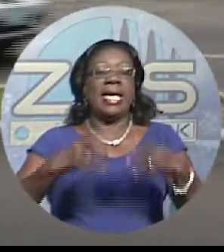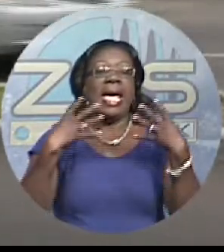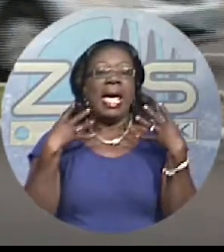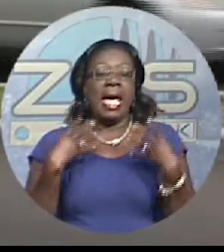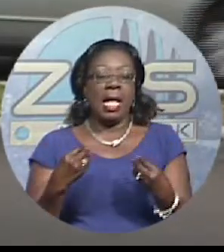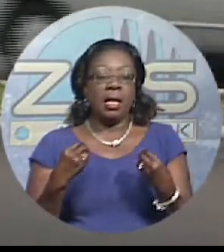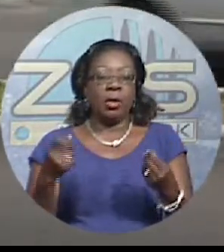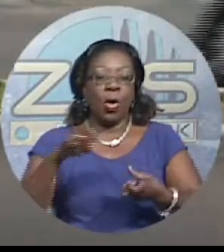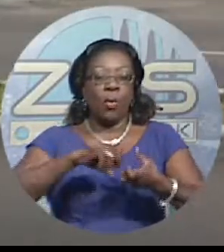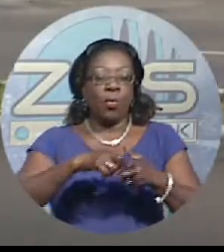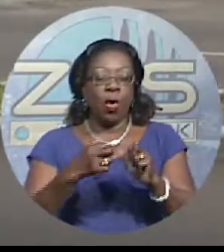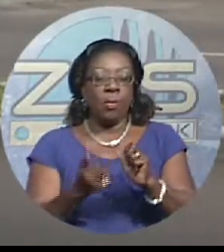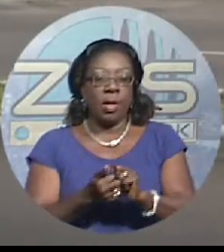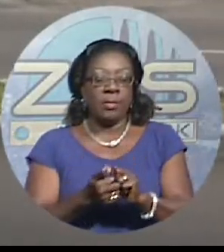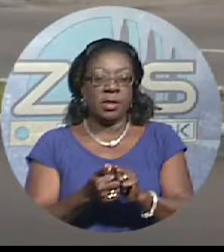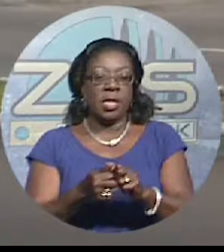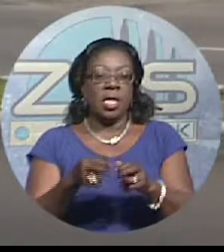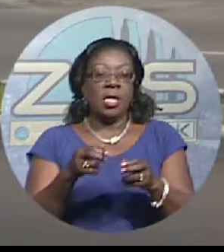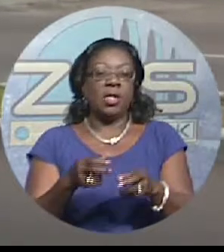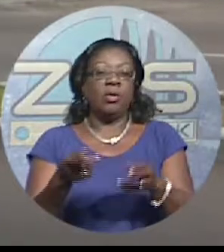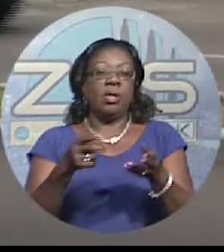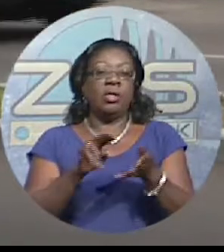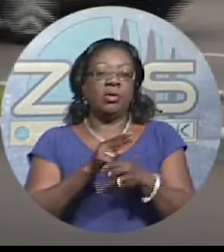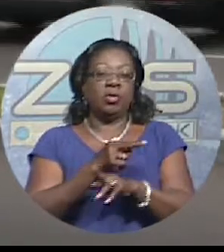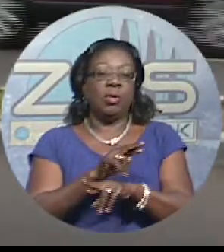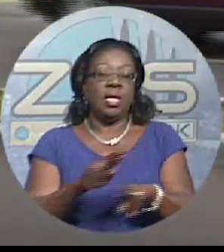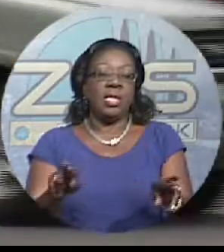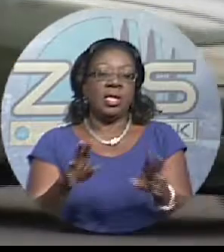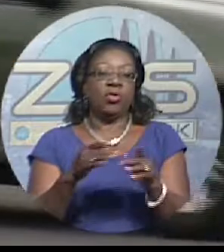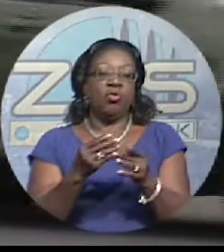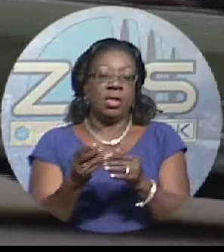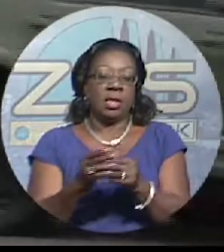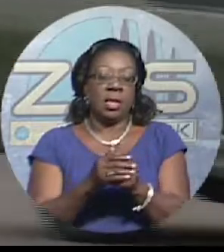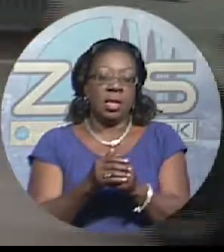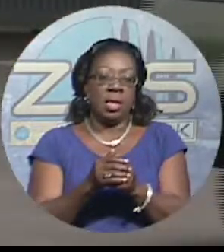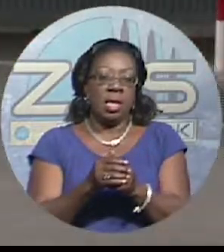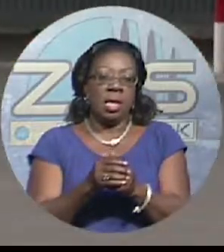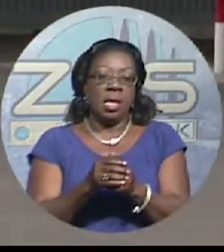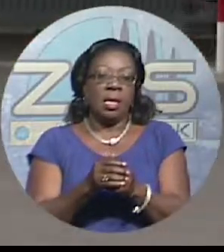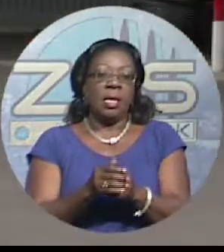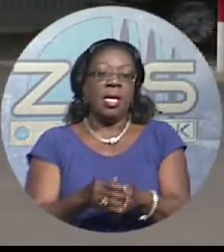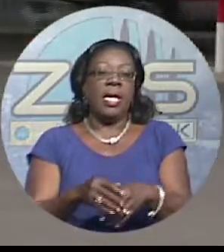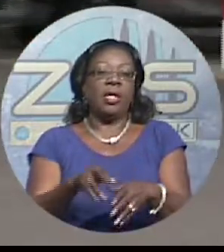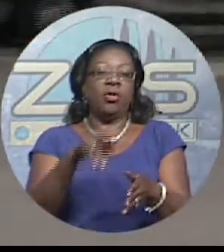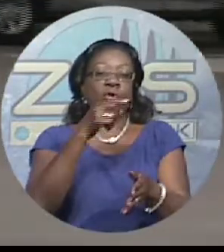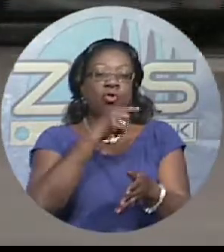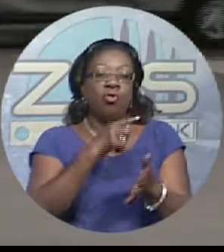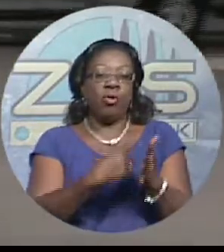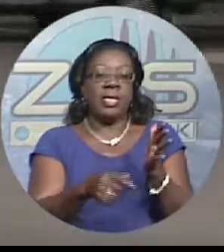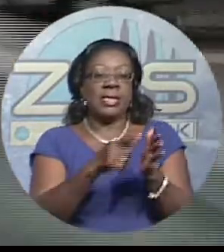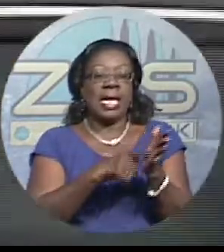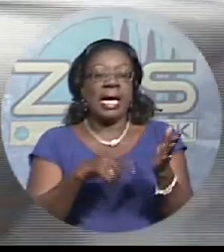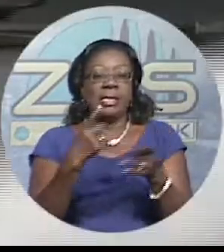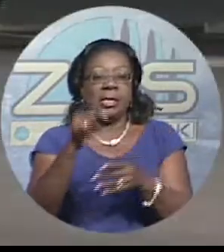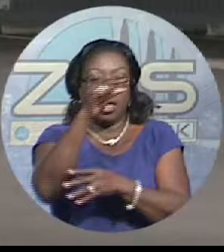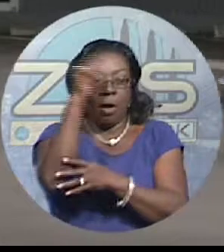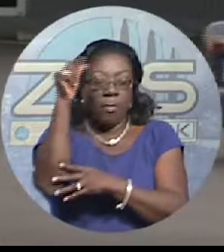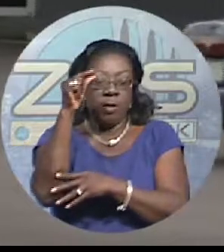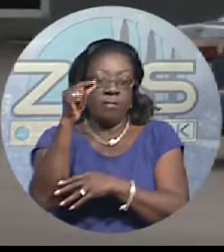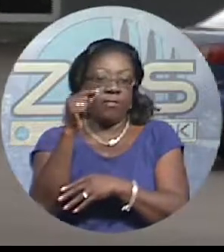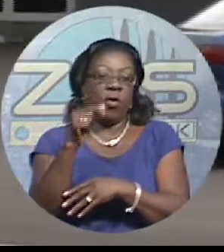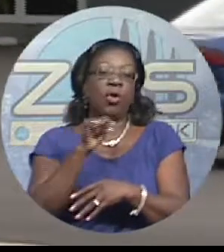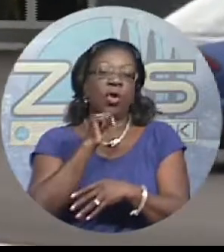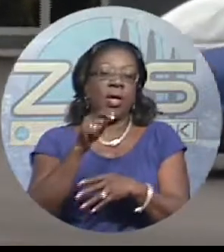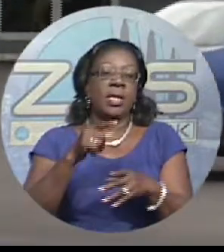Best Commission was released recently. Since then, some have criticized the government for withholding the findings of that report for more